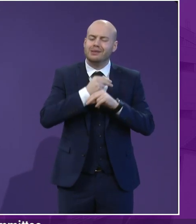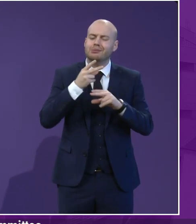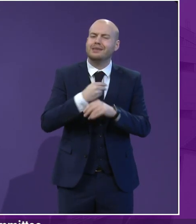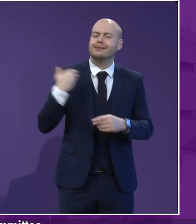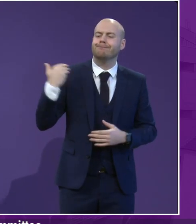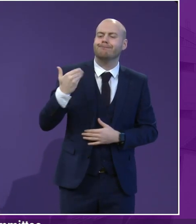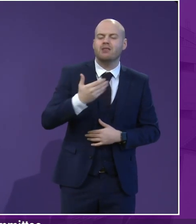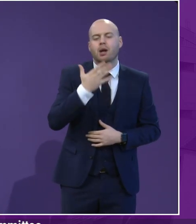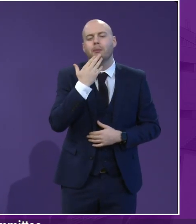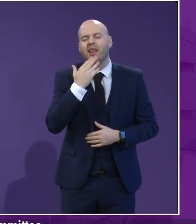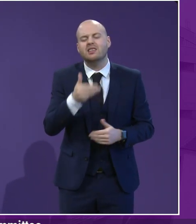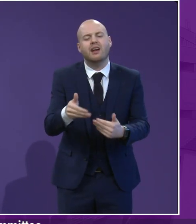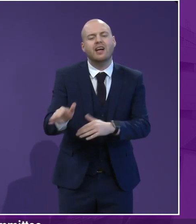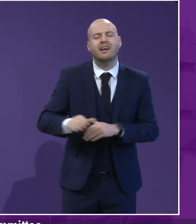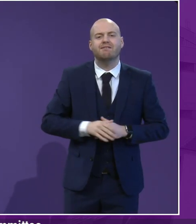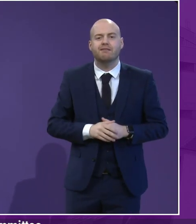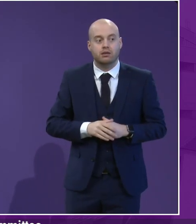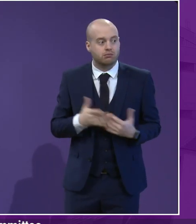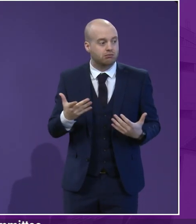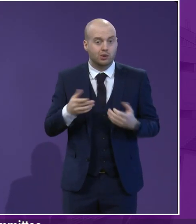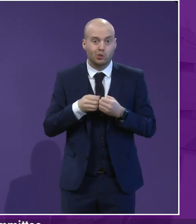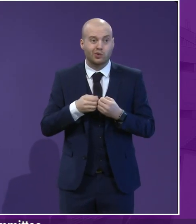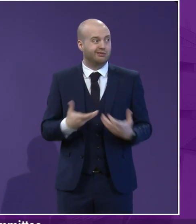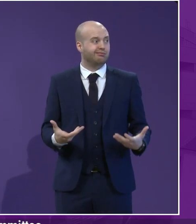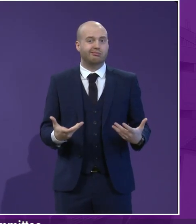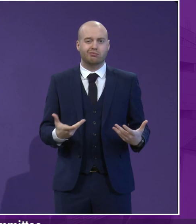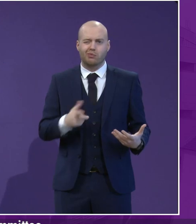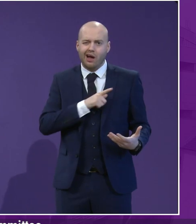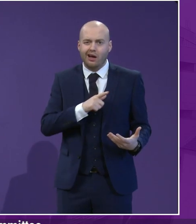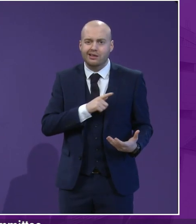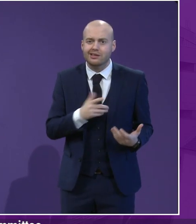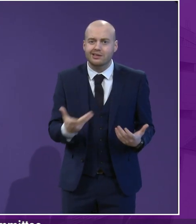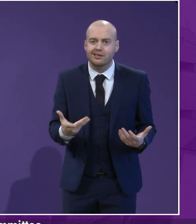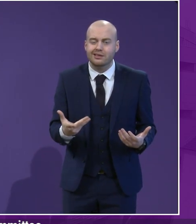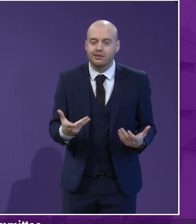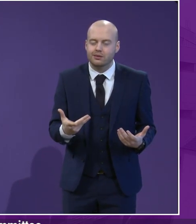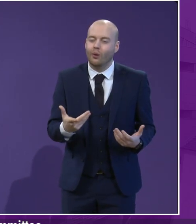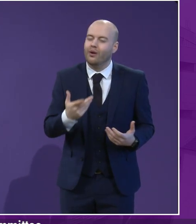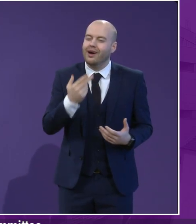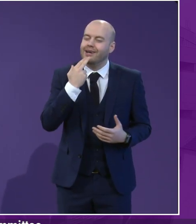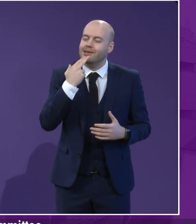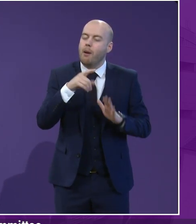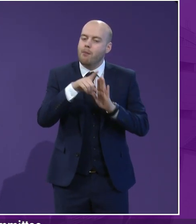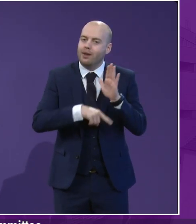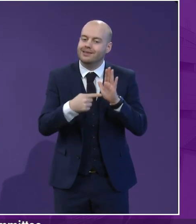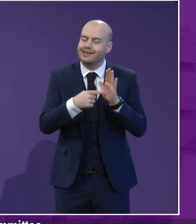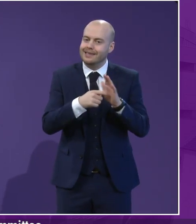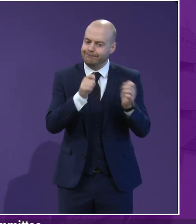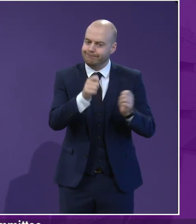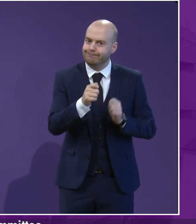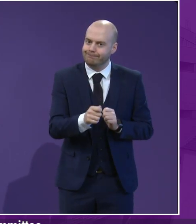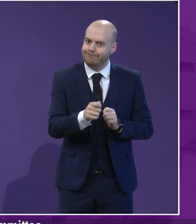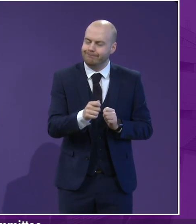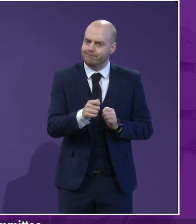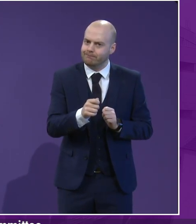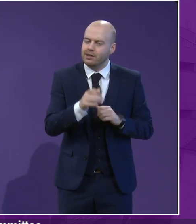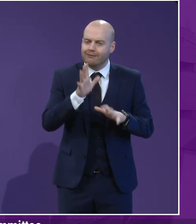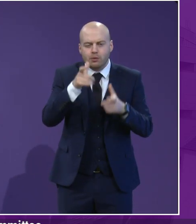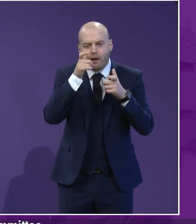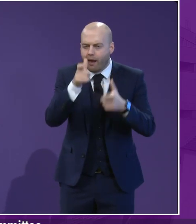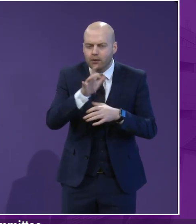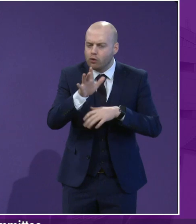absence levels. So students are maybe being off sick because of something related to their impairment, and the academic tutor is asking them to